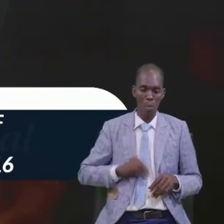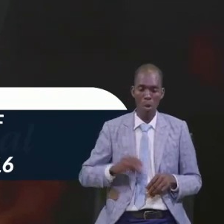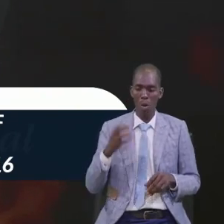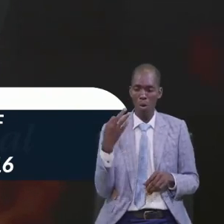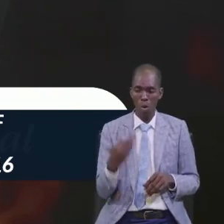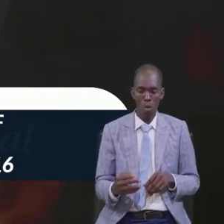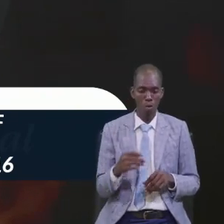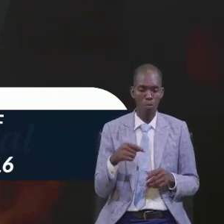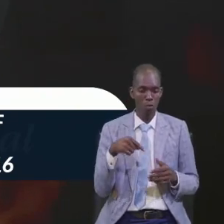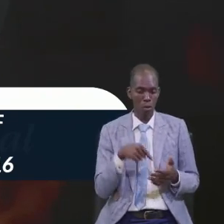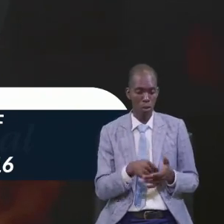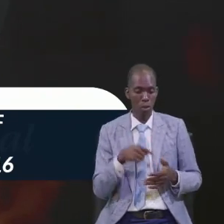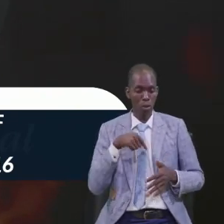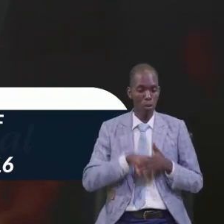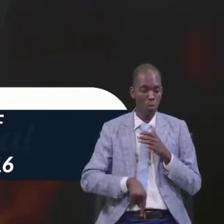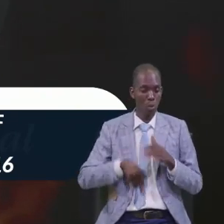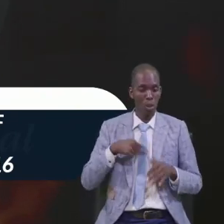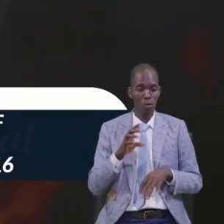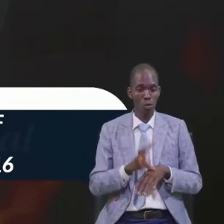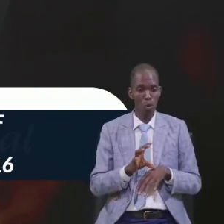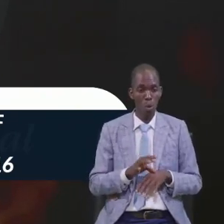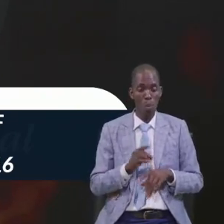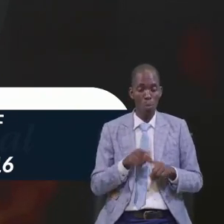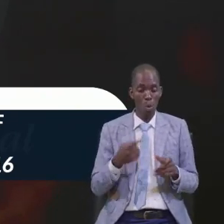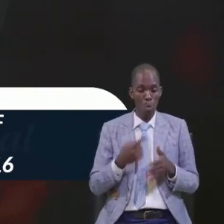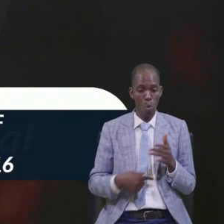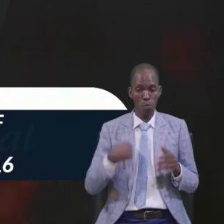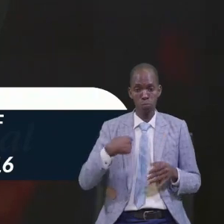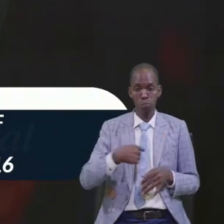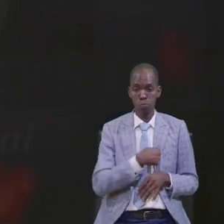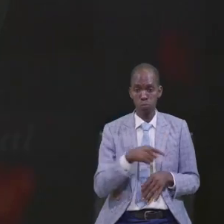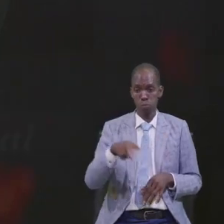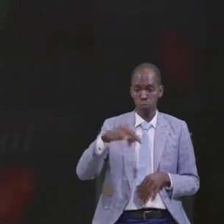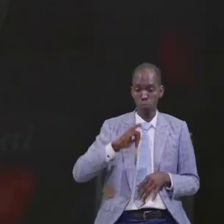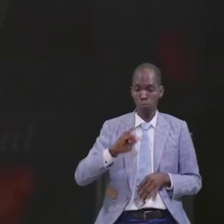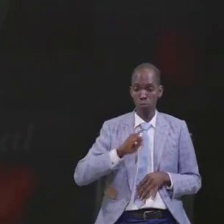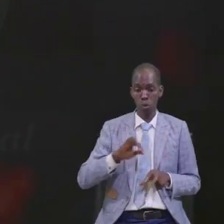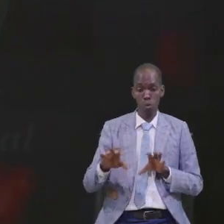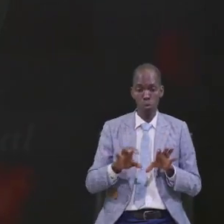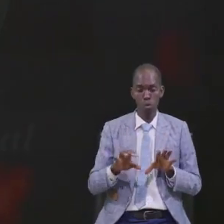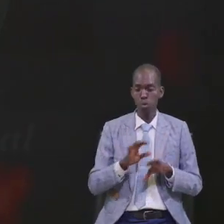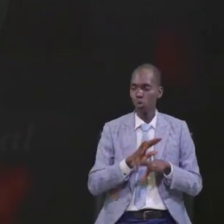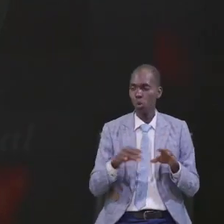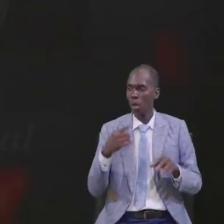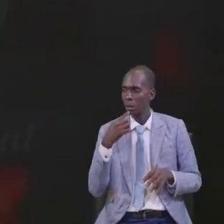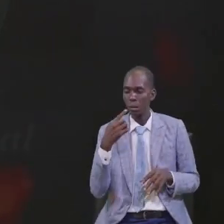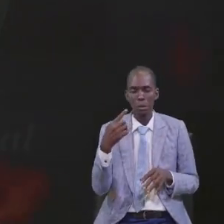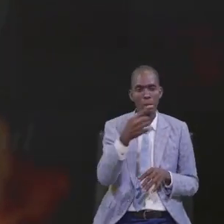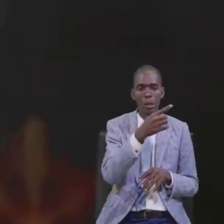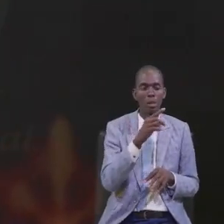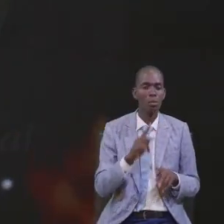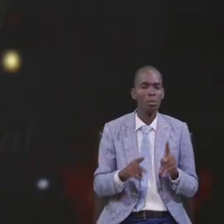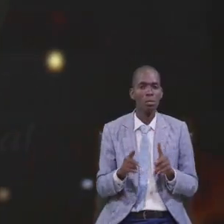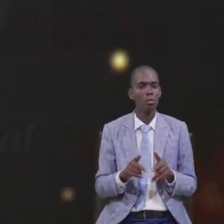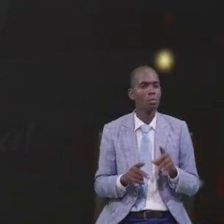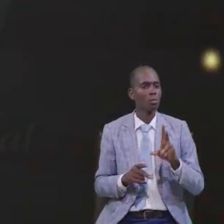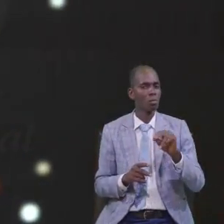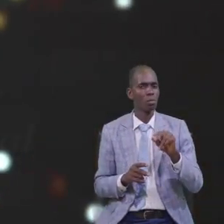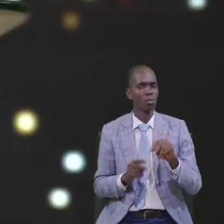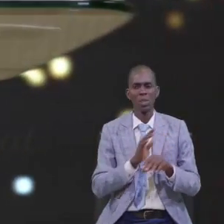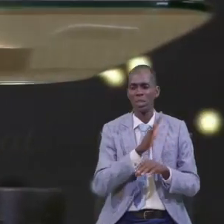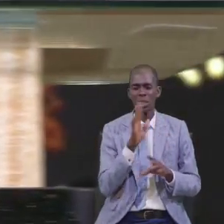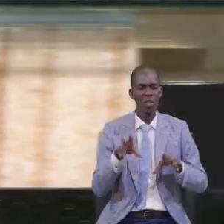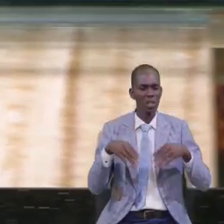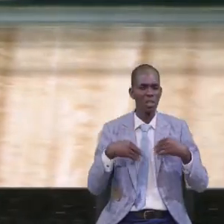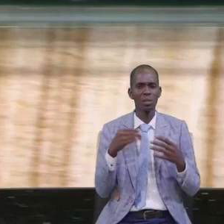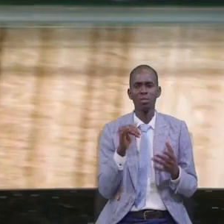together, I don't want you to tell anybody. Never yield to the pressure. What's he doing with you? What's she doing